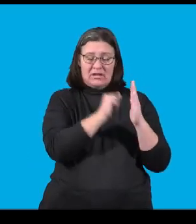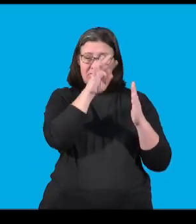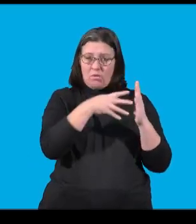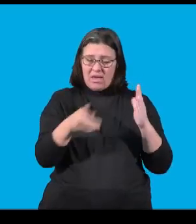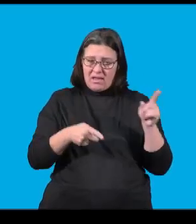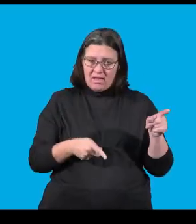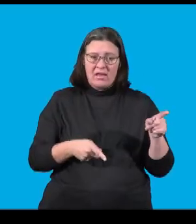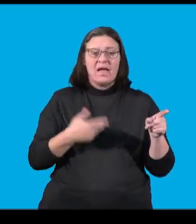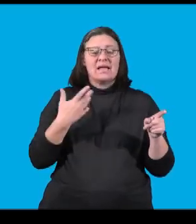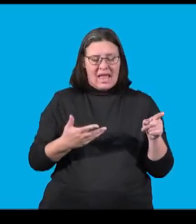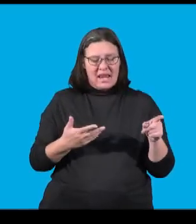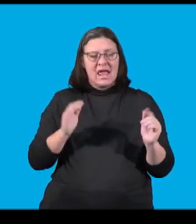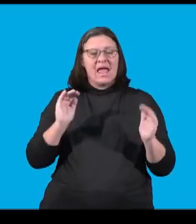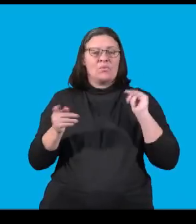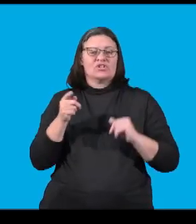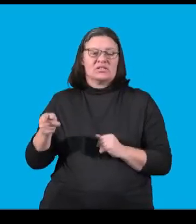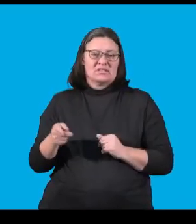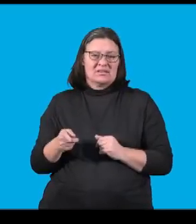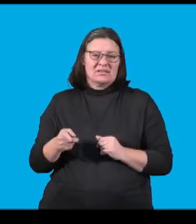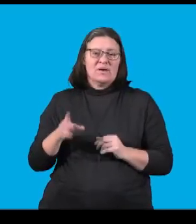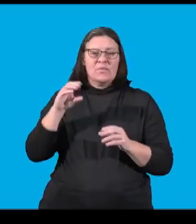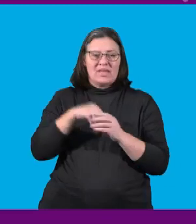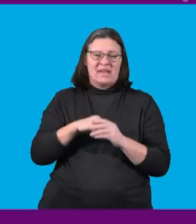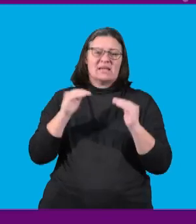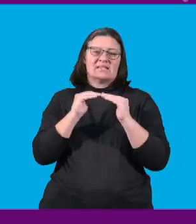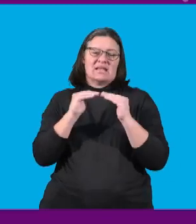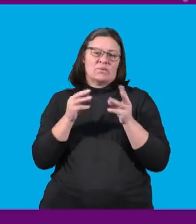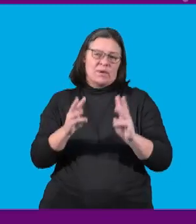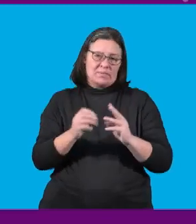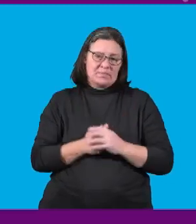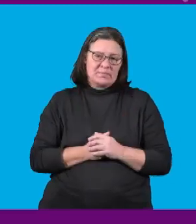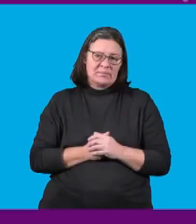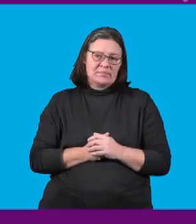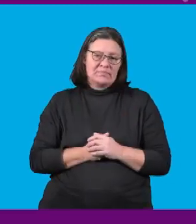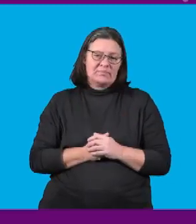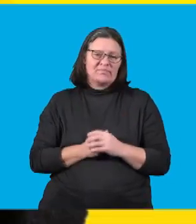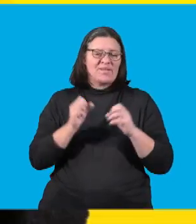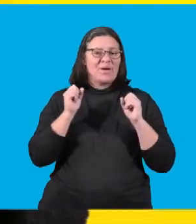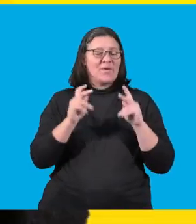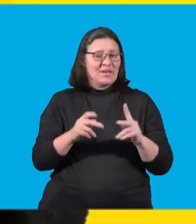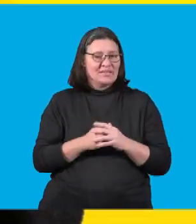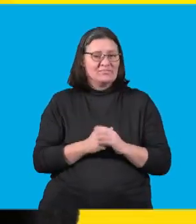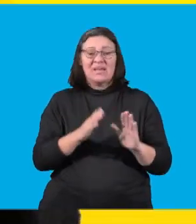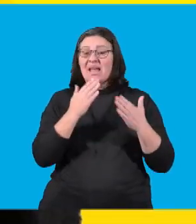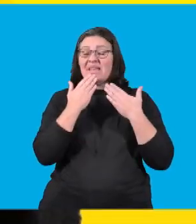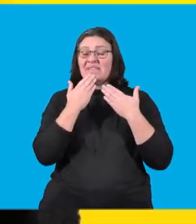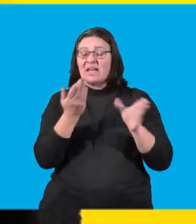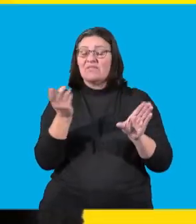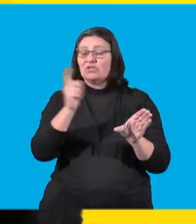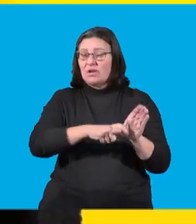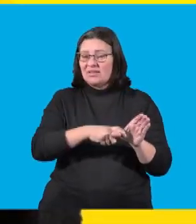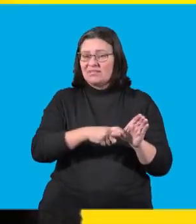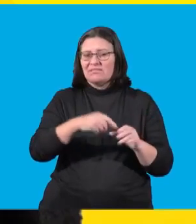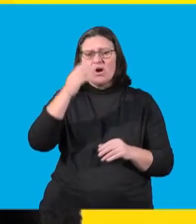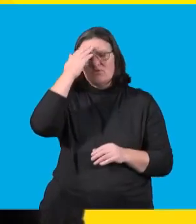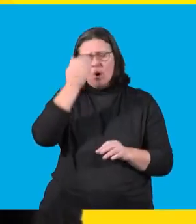the formula so we can write our equation in standard form. Okay, guys. Thank you so much for